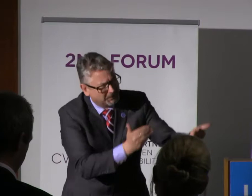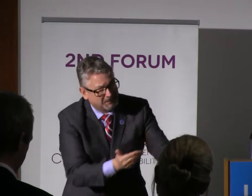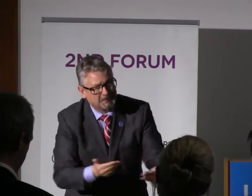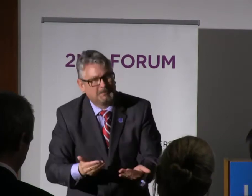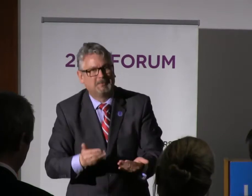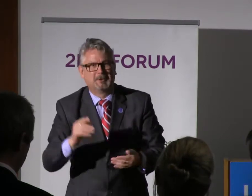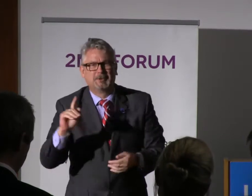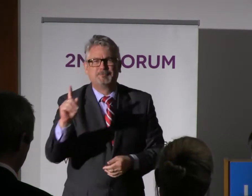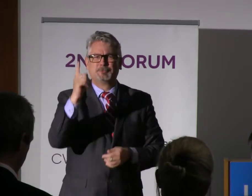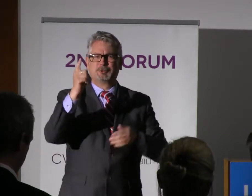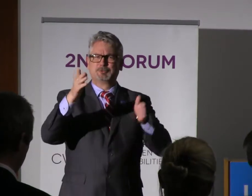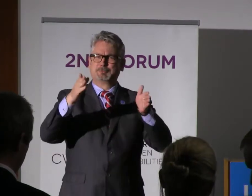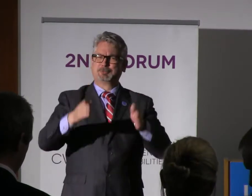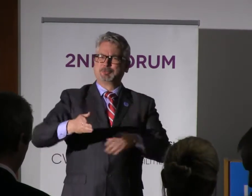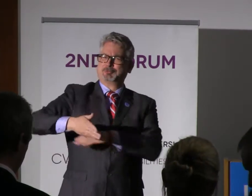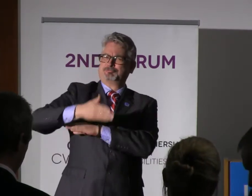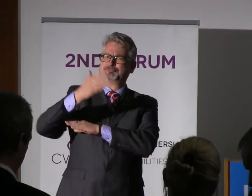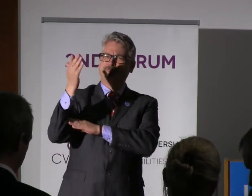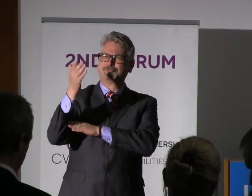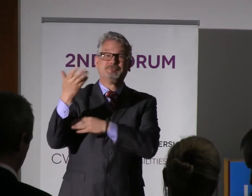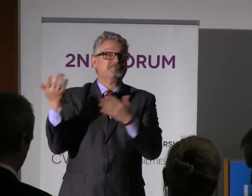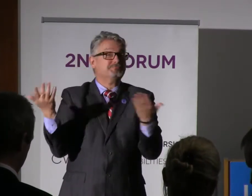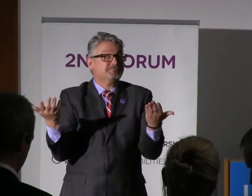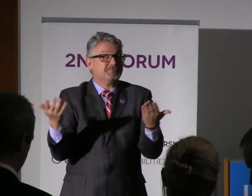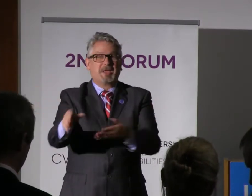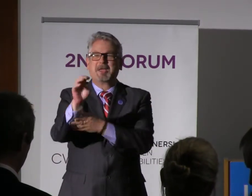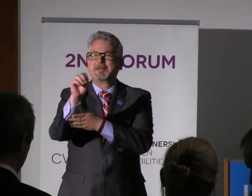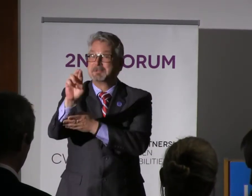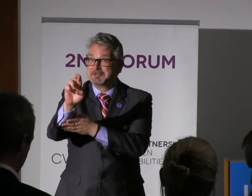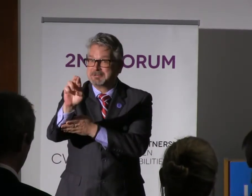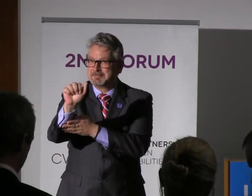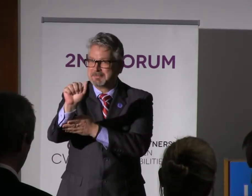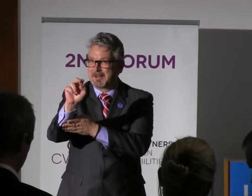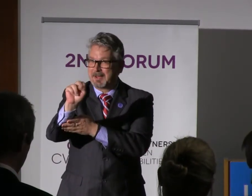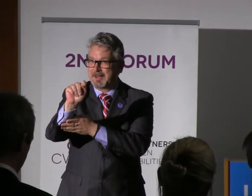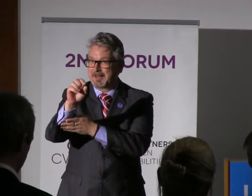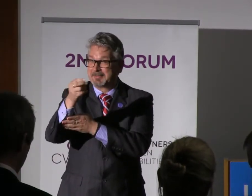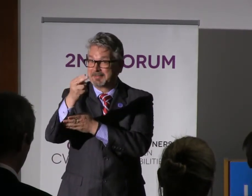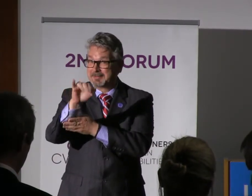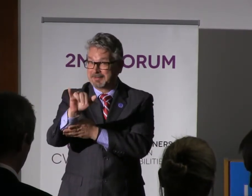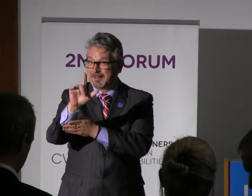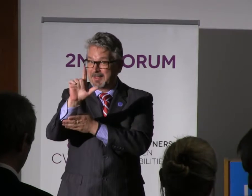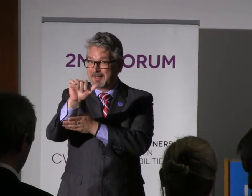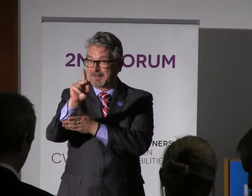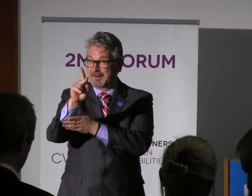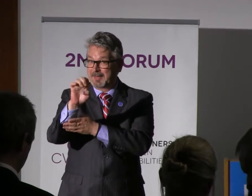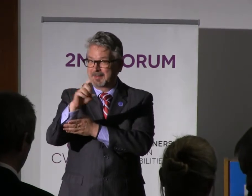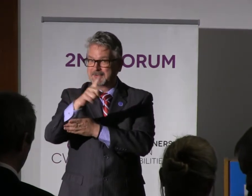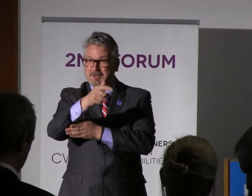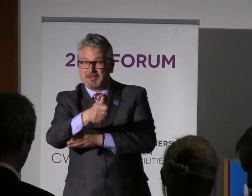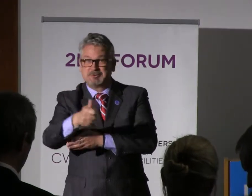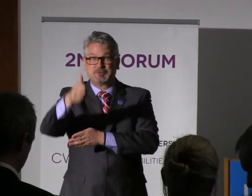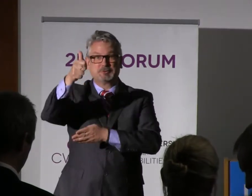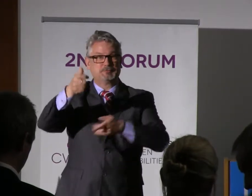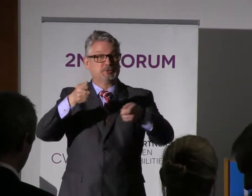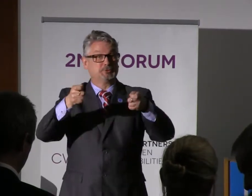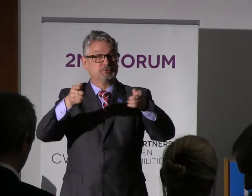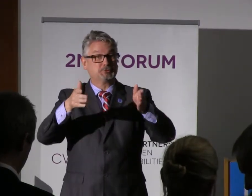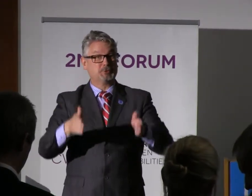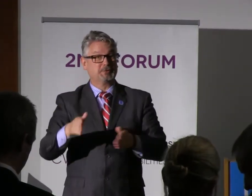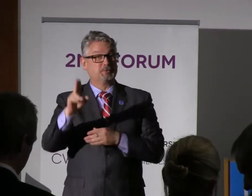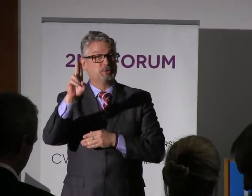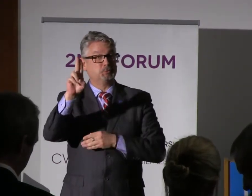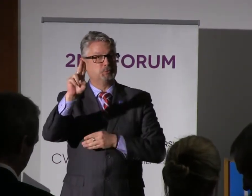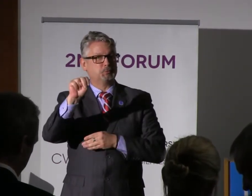These distinguished speakers this evening will spend their time with us, and I want to introduce the first one, Mr.